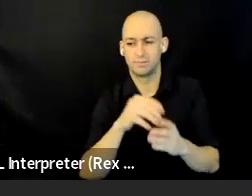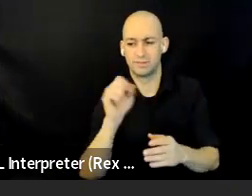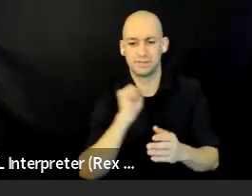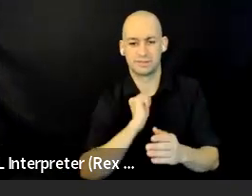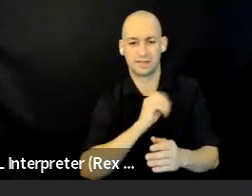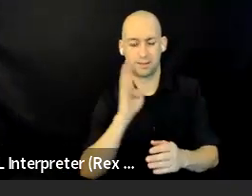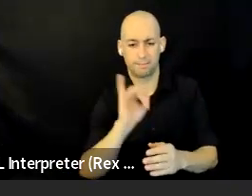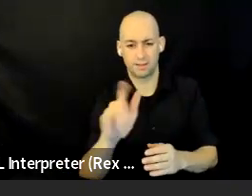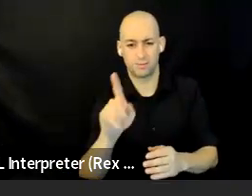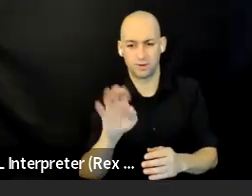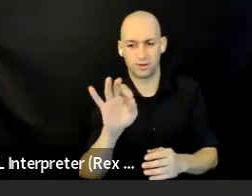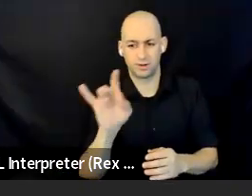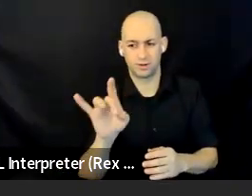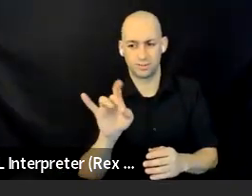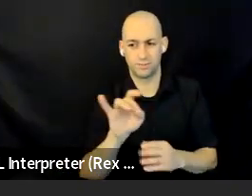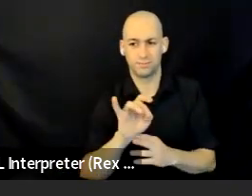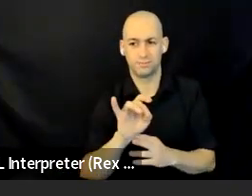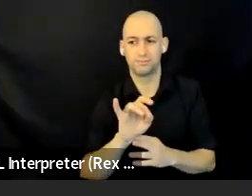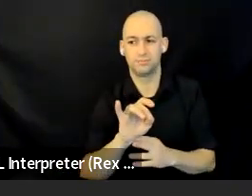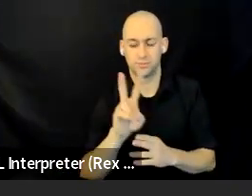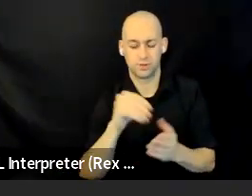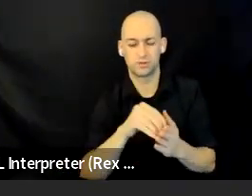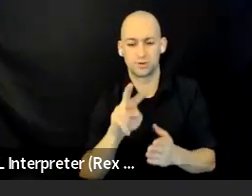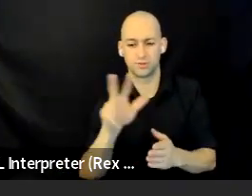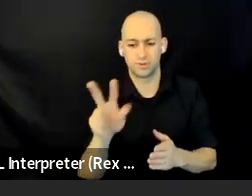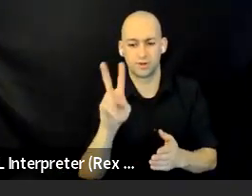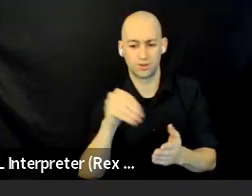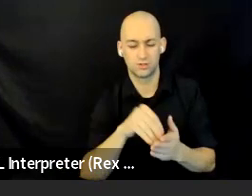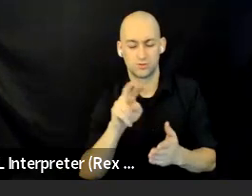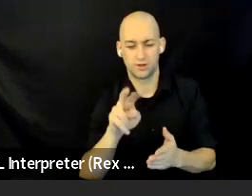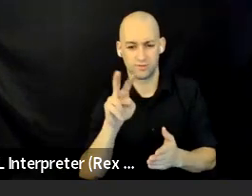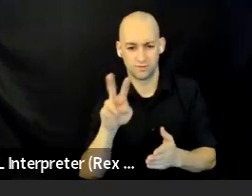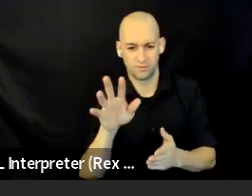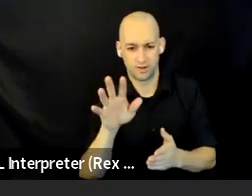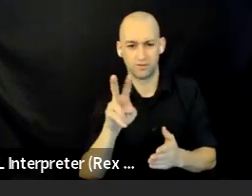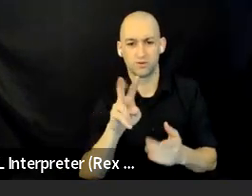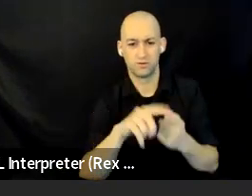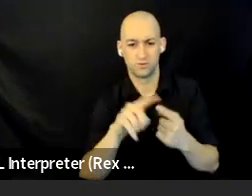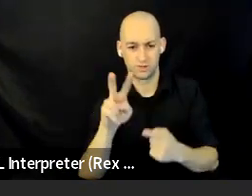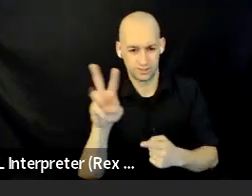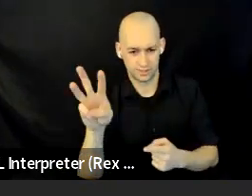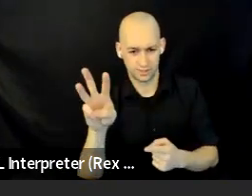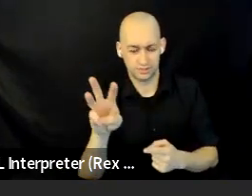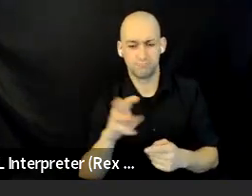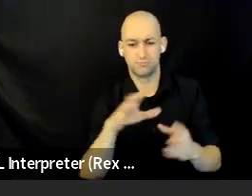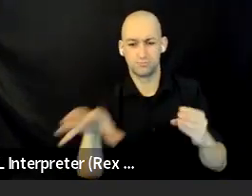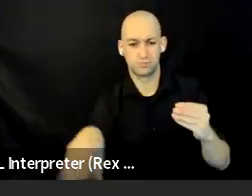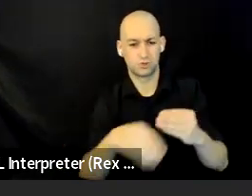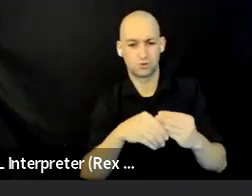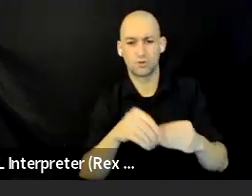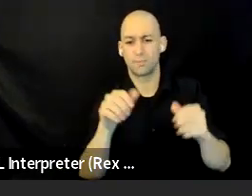program encompasses fiscal years 2023-24 through 2025-26, with a total programming capacity